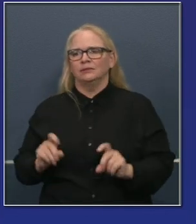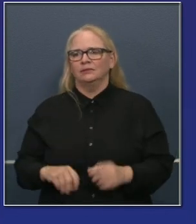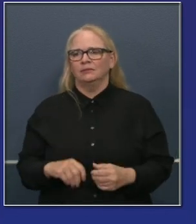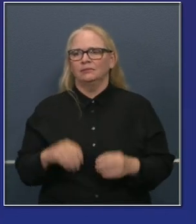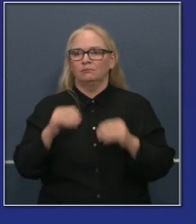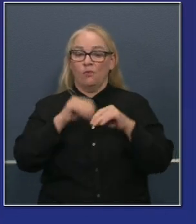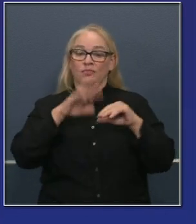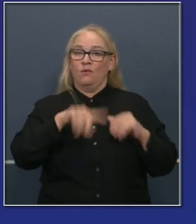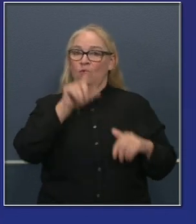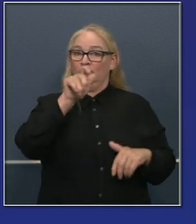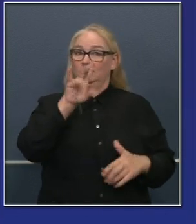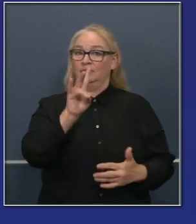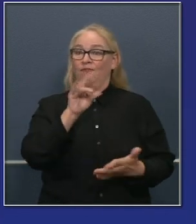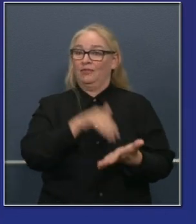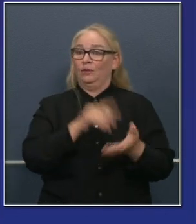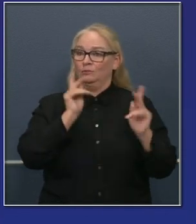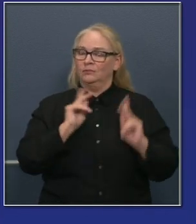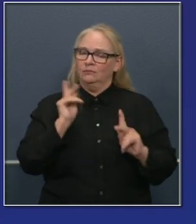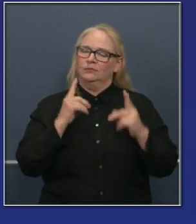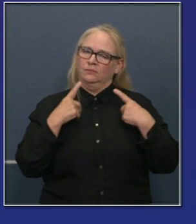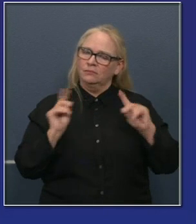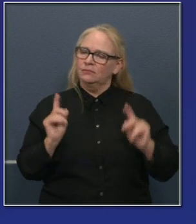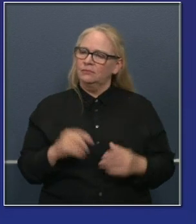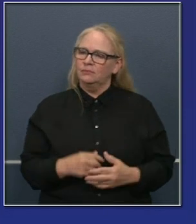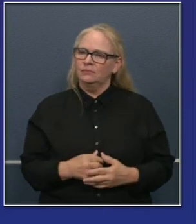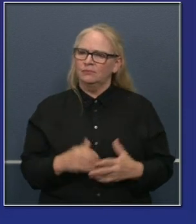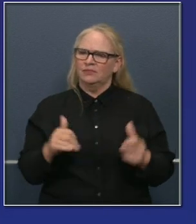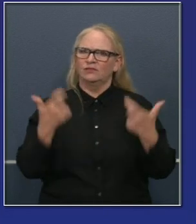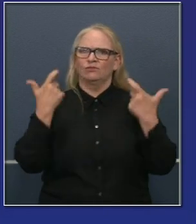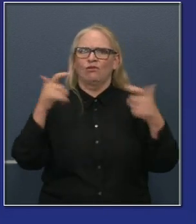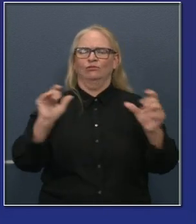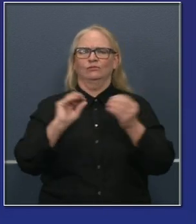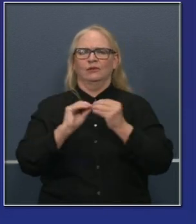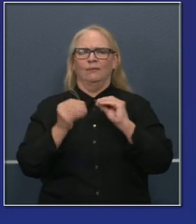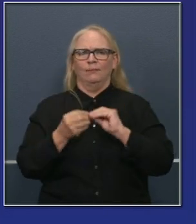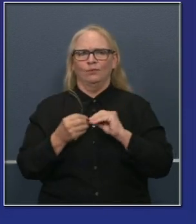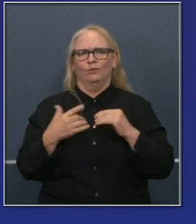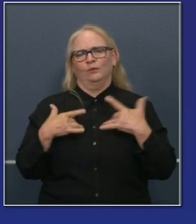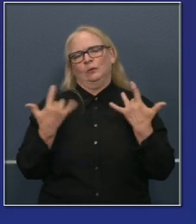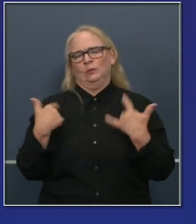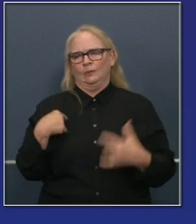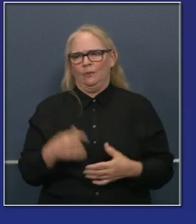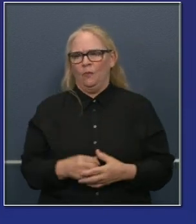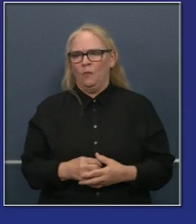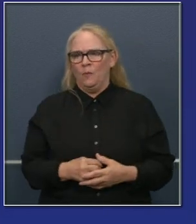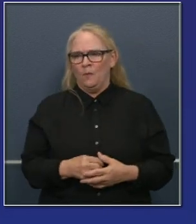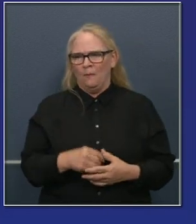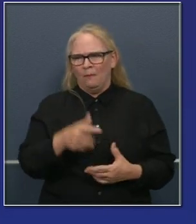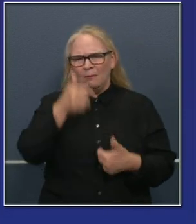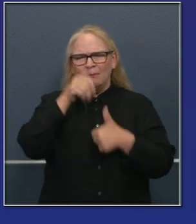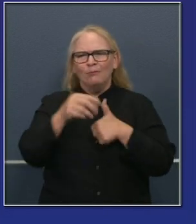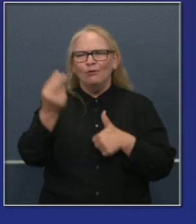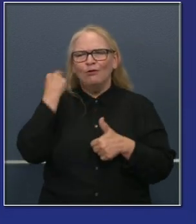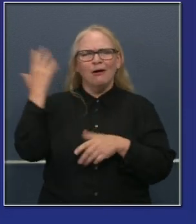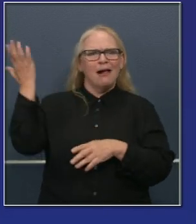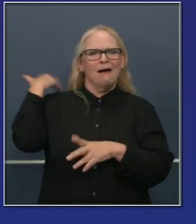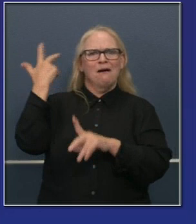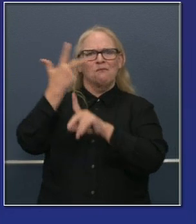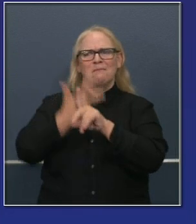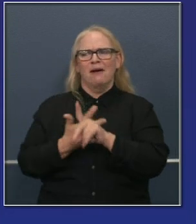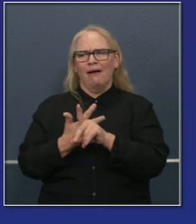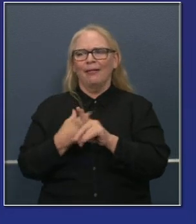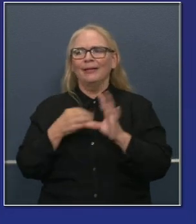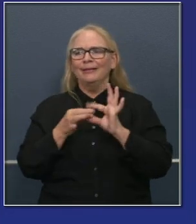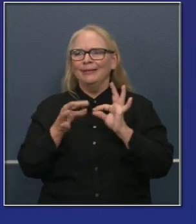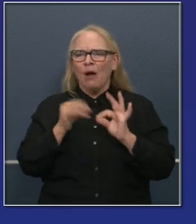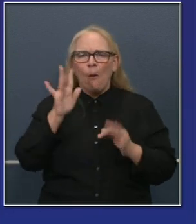average number of daily tests that we've ever put forth. And I'll just remind you, it wasn't that long ago, 100 or so days ago, we're averaging 2,000 tests a